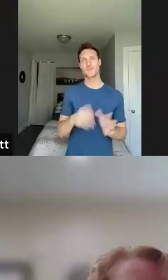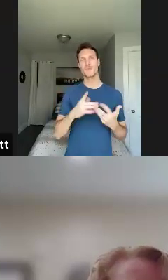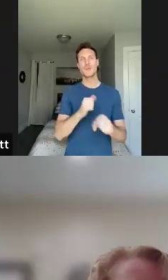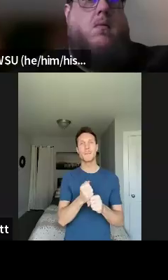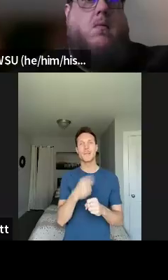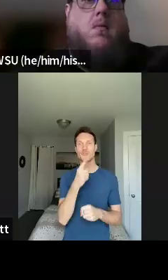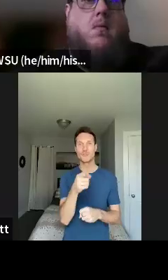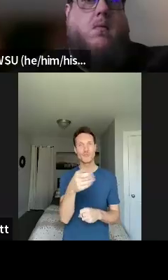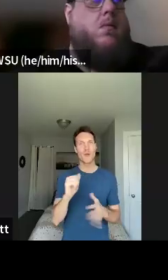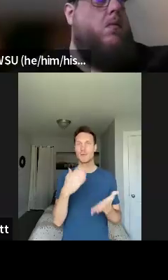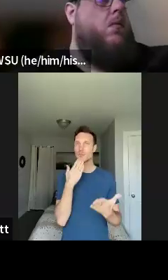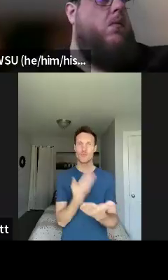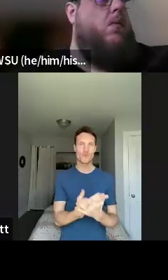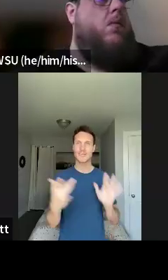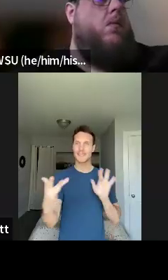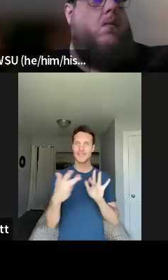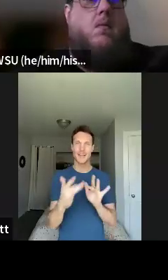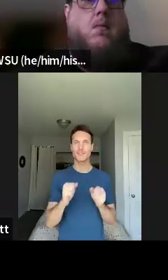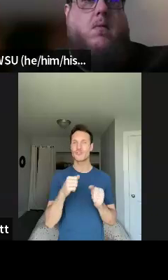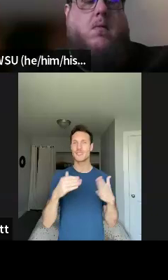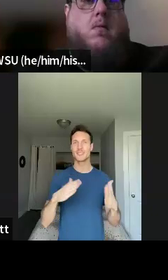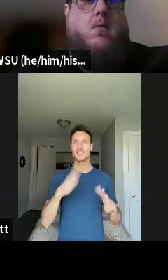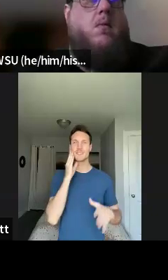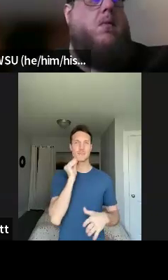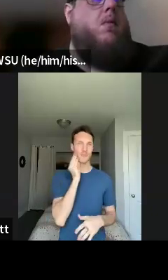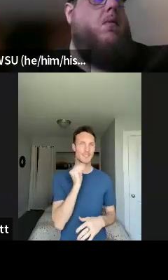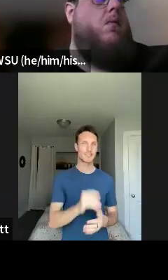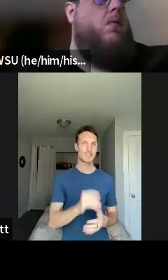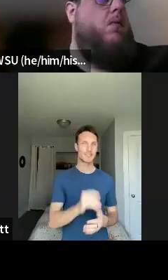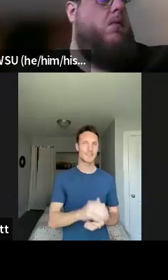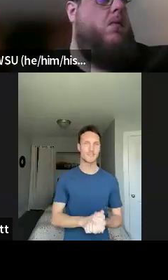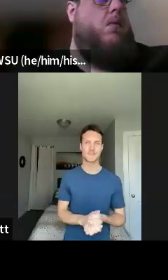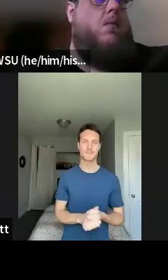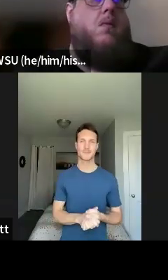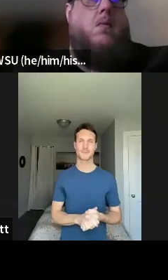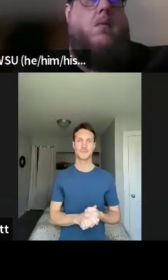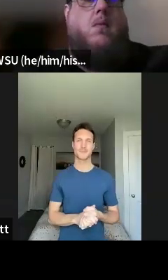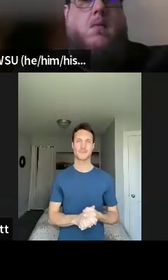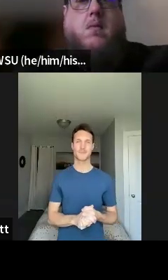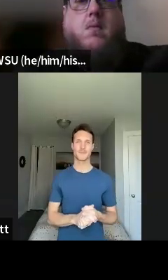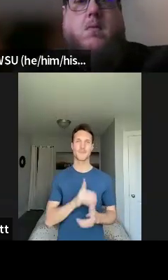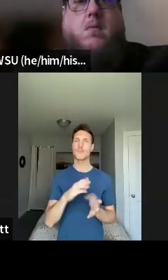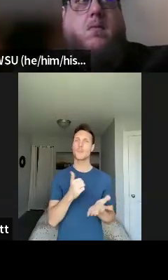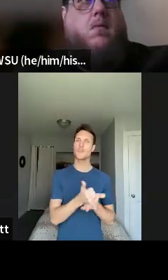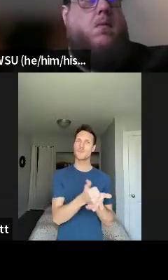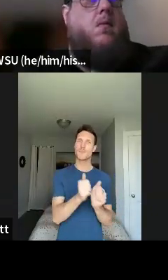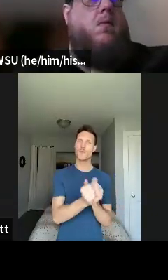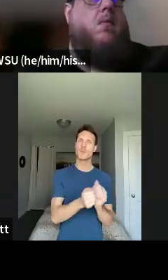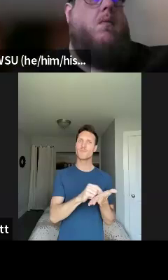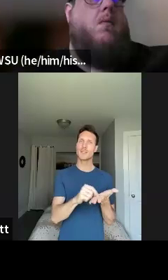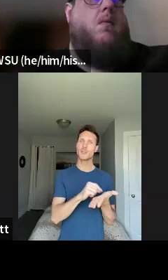experience. We're facilitating these calls to help keep things moving and to help with taking notes. This is a series